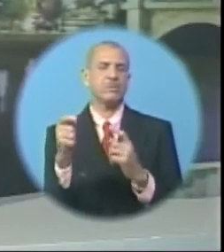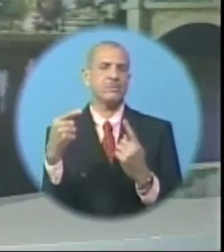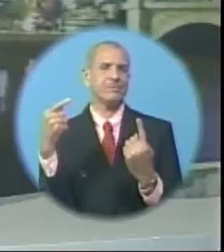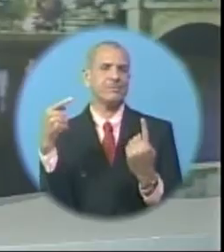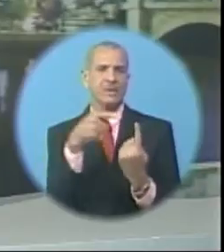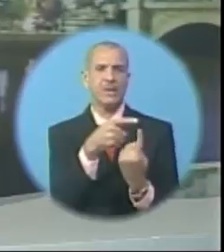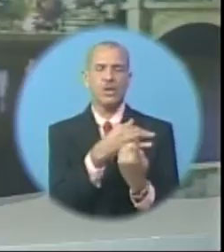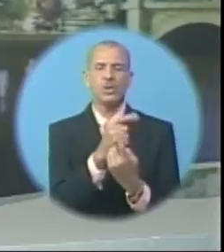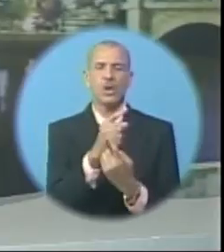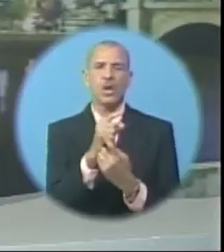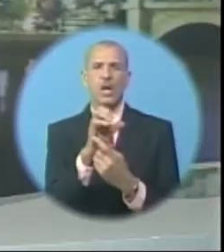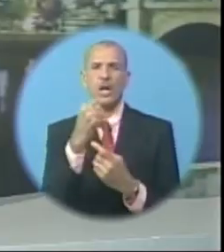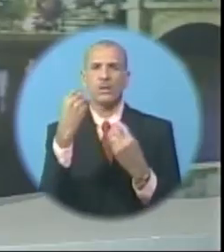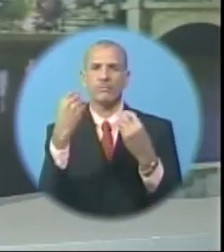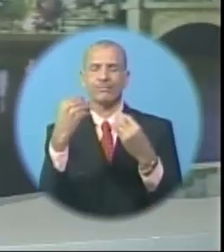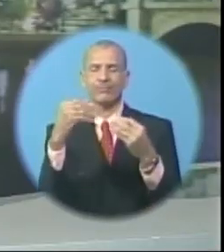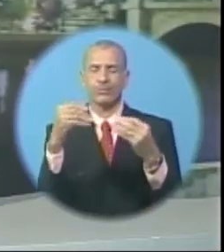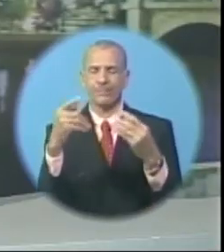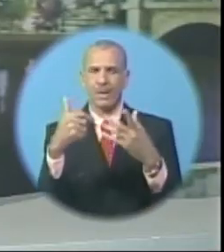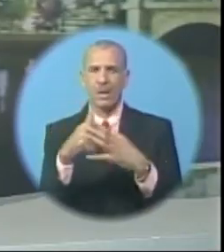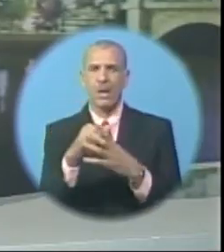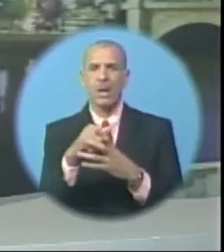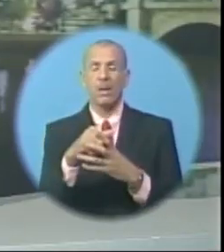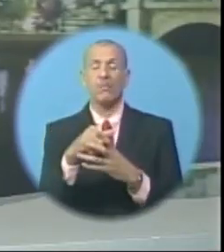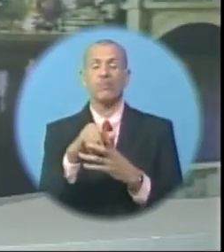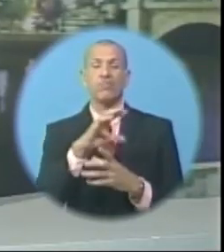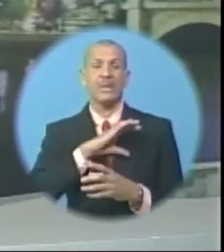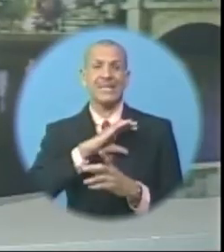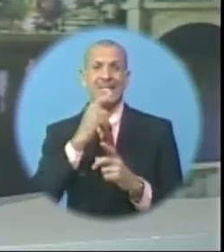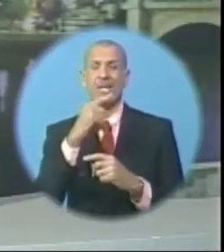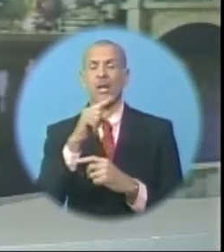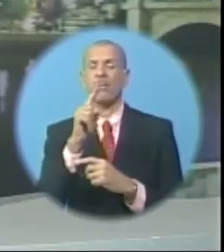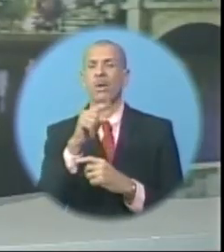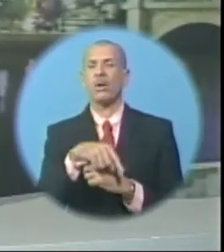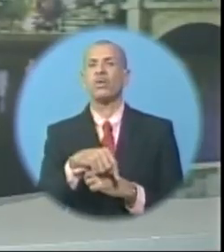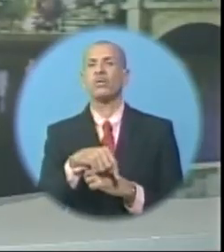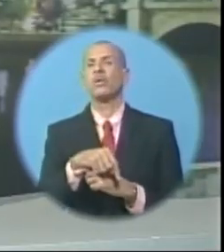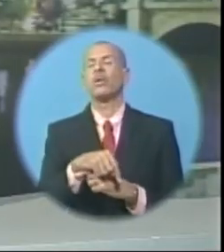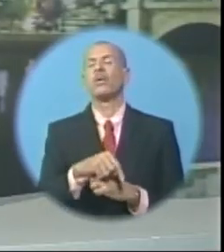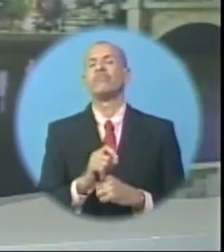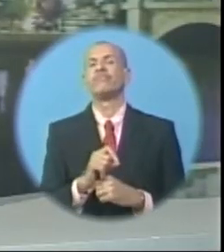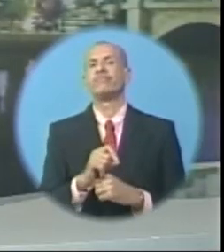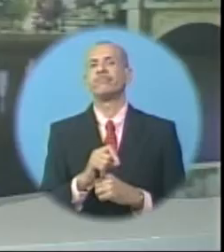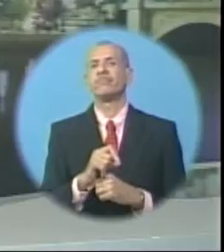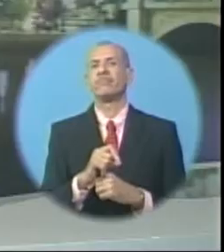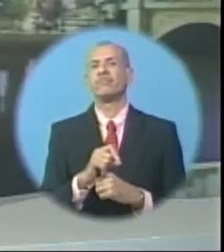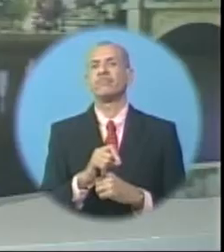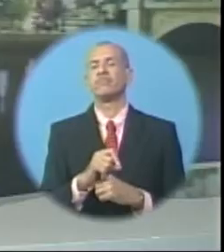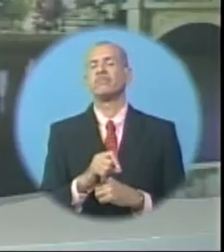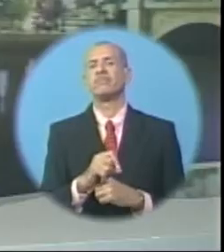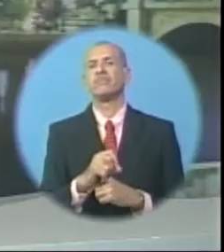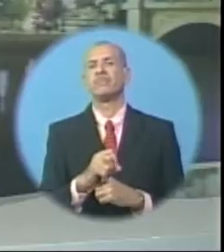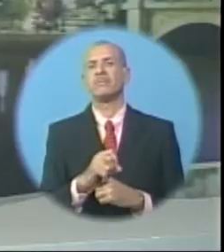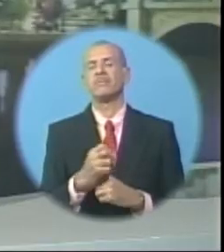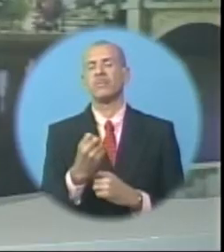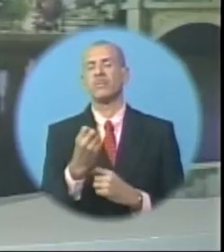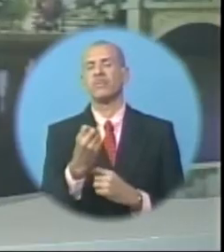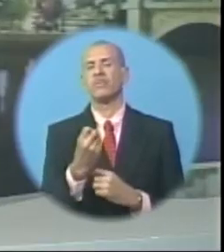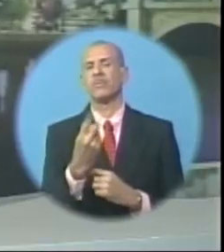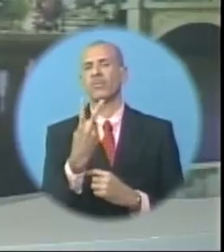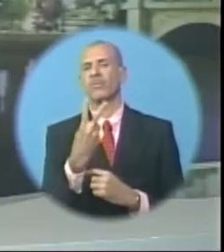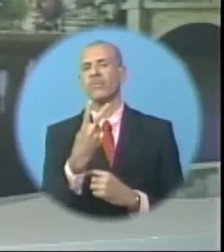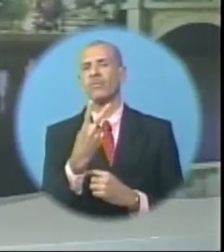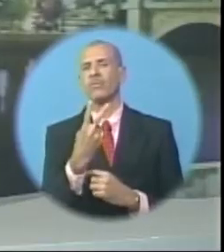shop. Lawmen say around 1:45 today, 2 armed men approached the shop's Pierre's Variety and opened